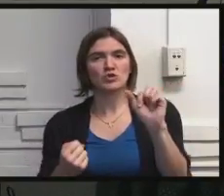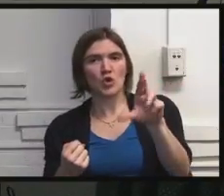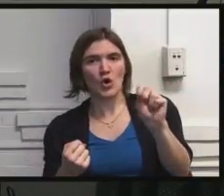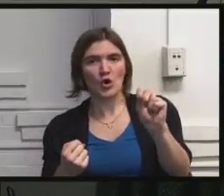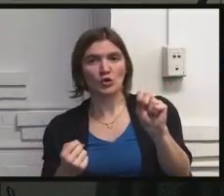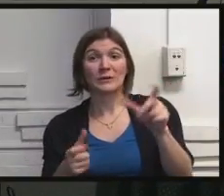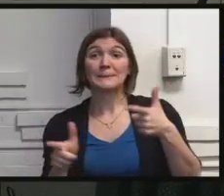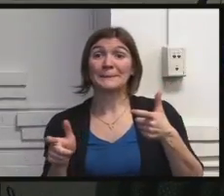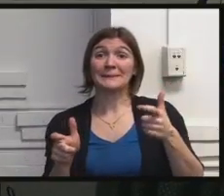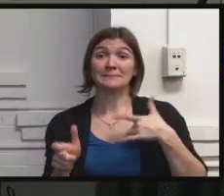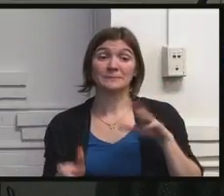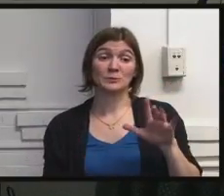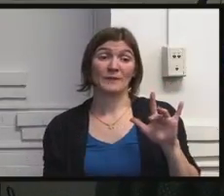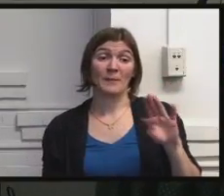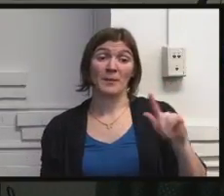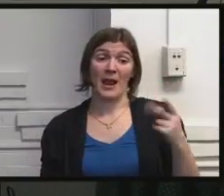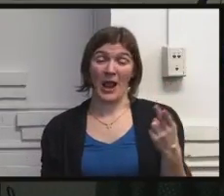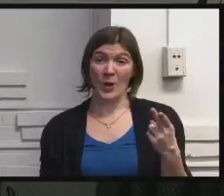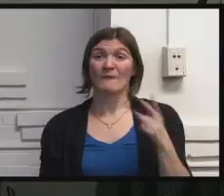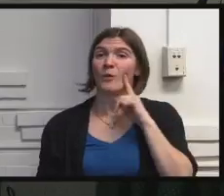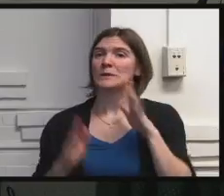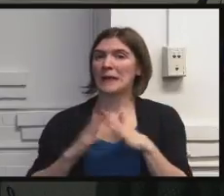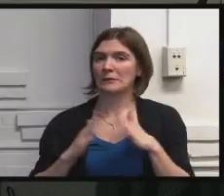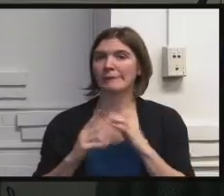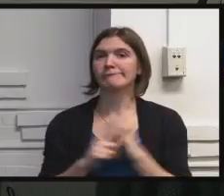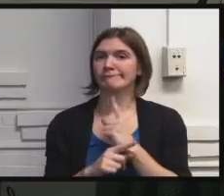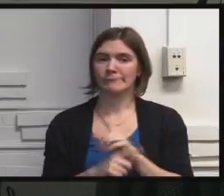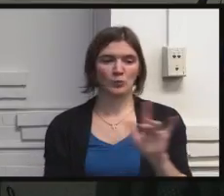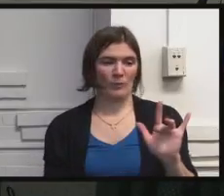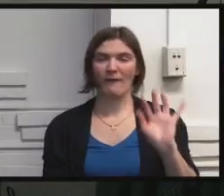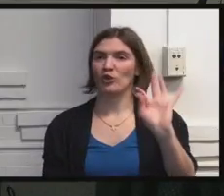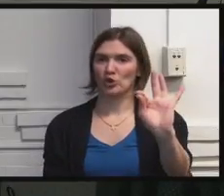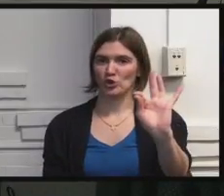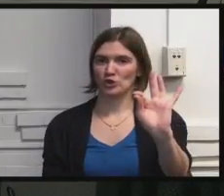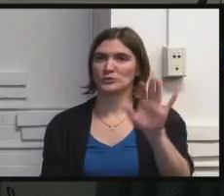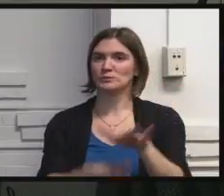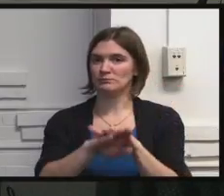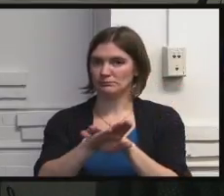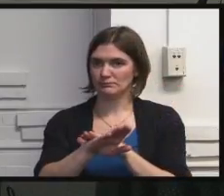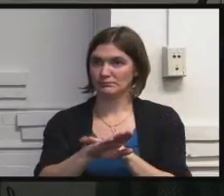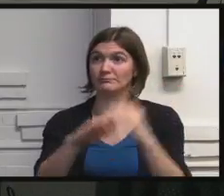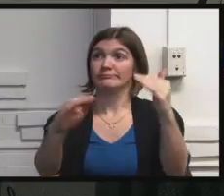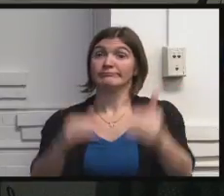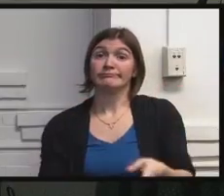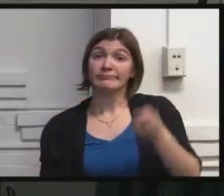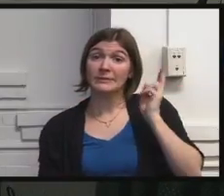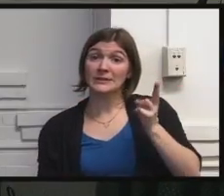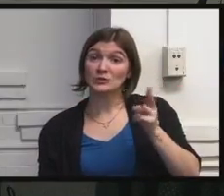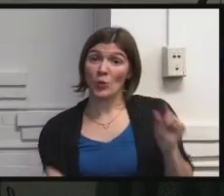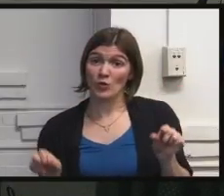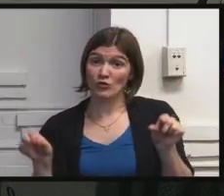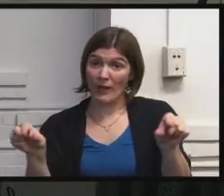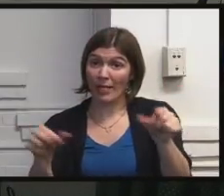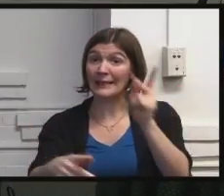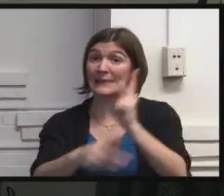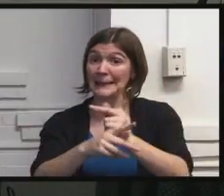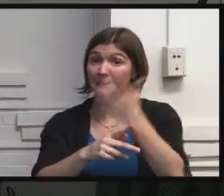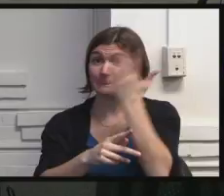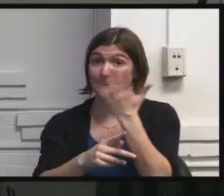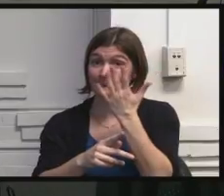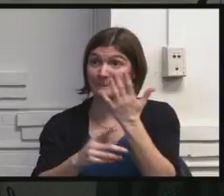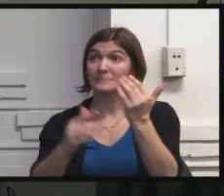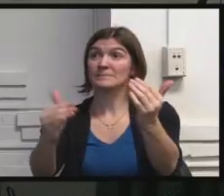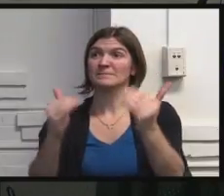design speed is 25 miles an hour, which for a downtown setting is a good speed limit. Again, you have that historic bridge railing, and this